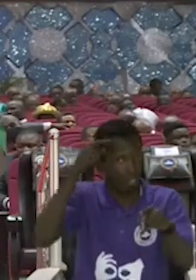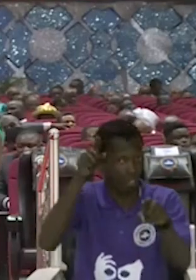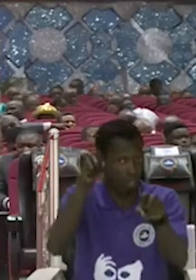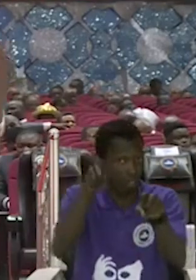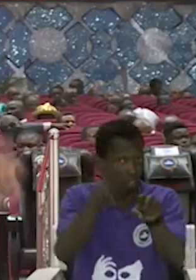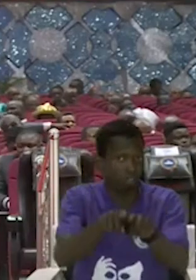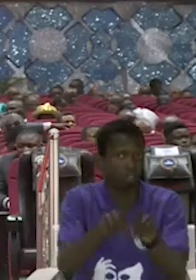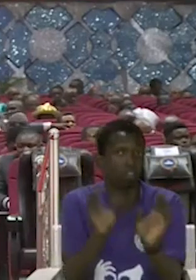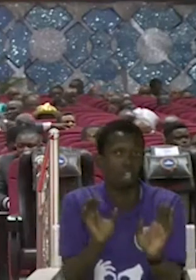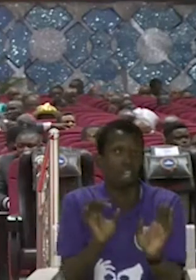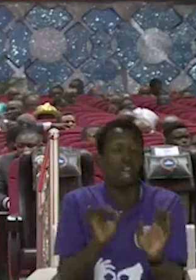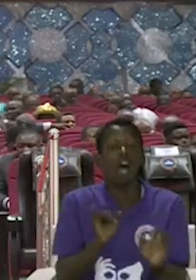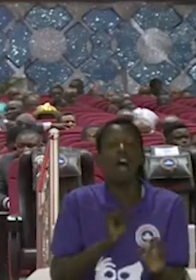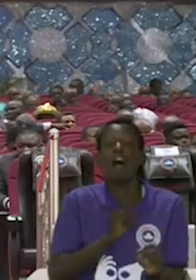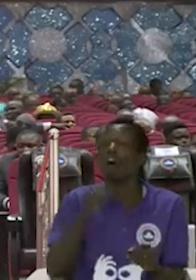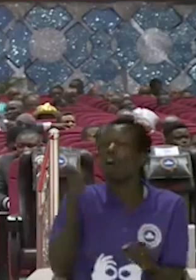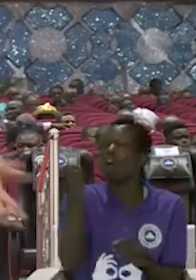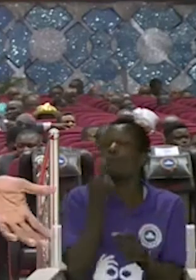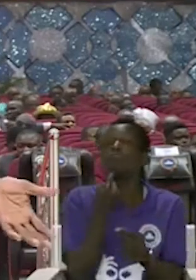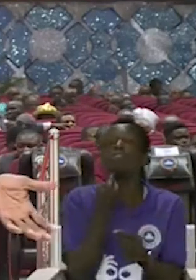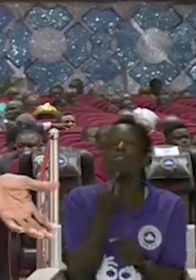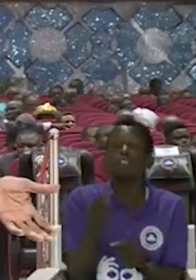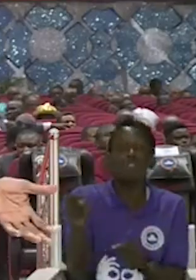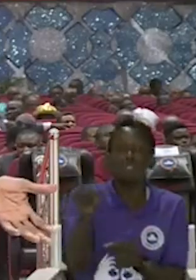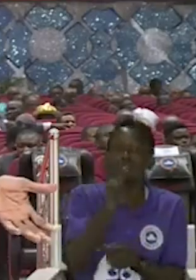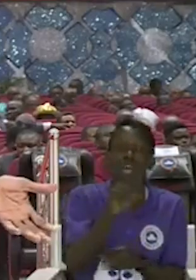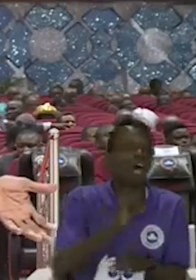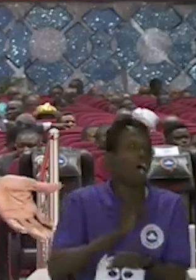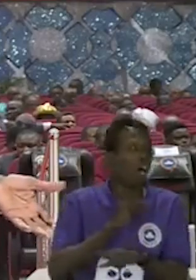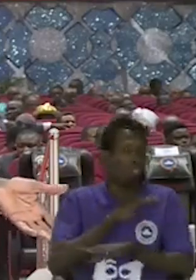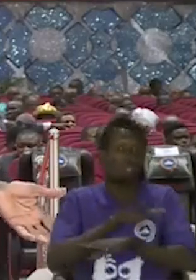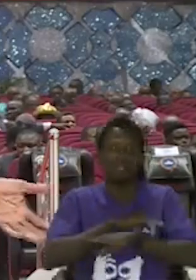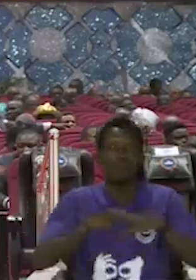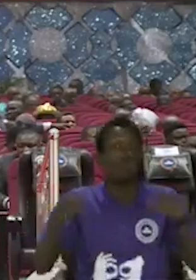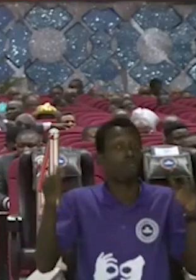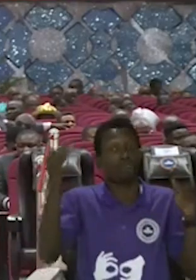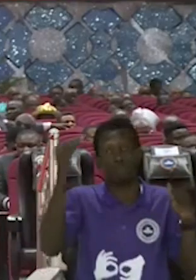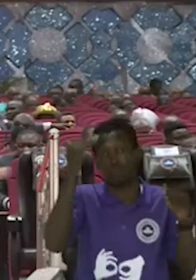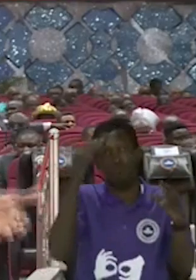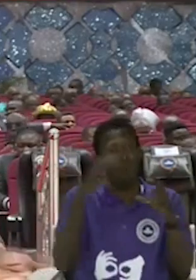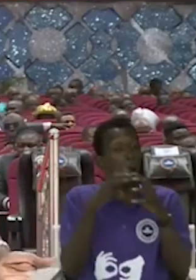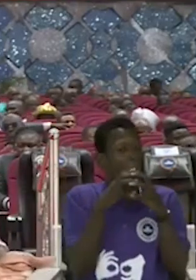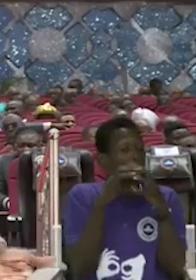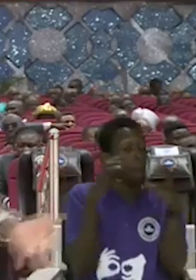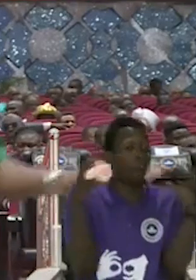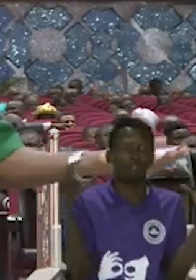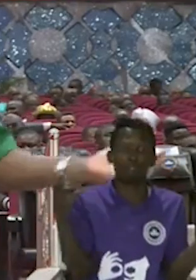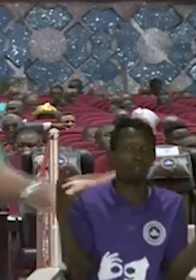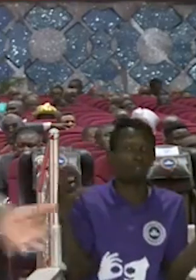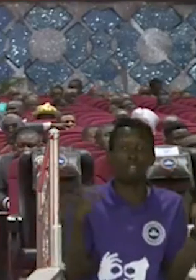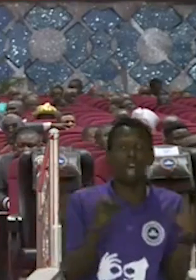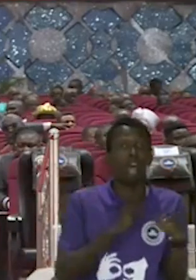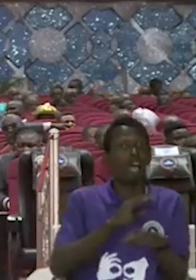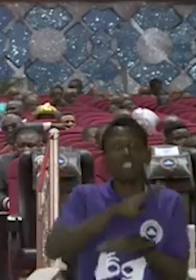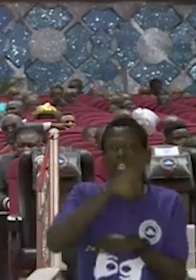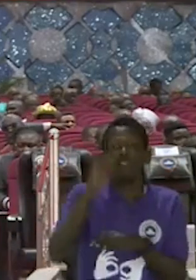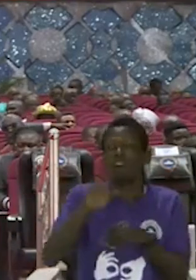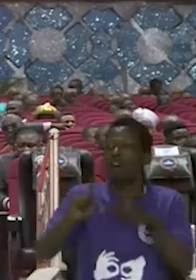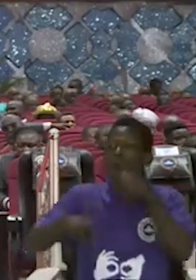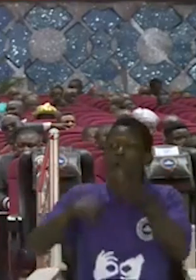I've always told you I don't know much. I never went to Bible